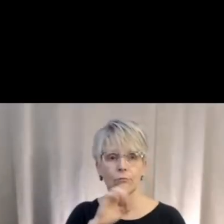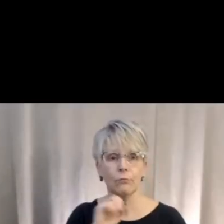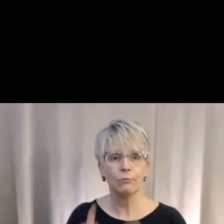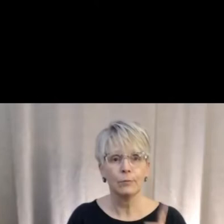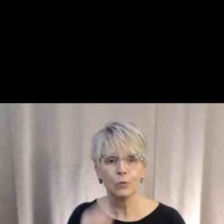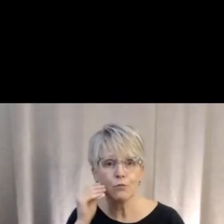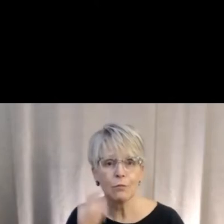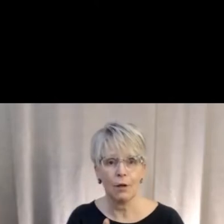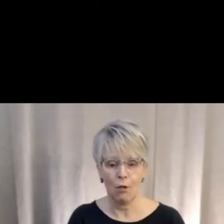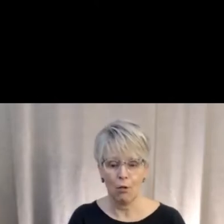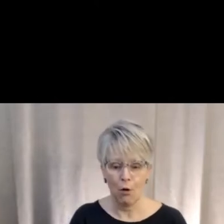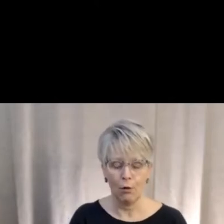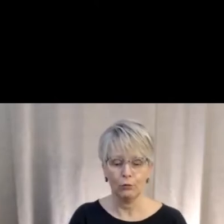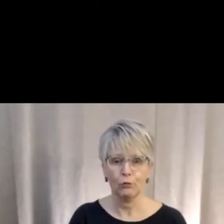forth,